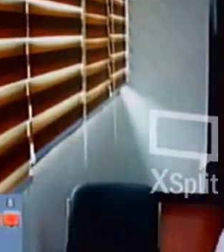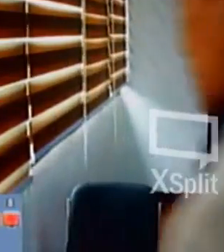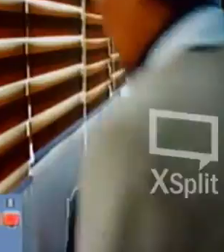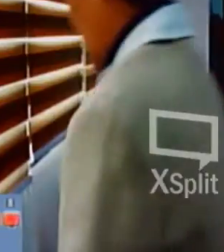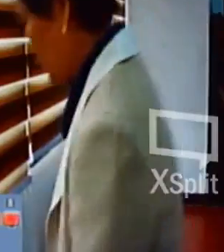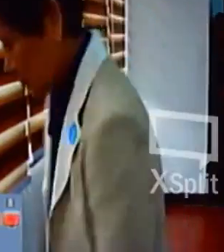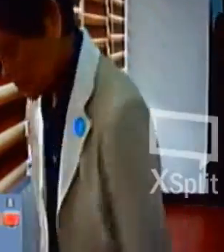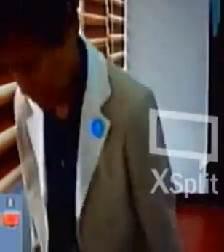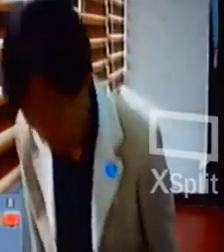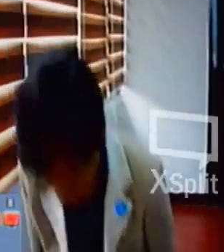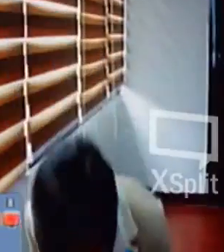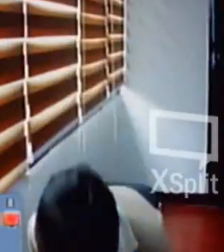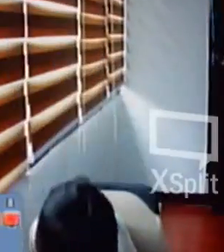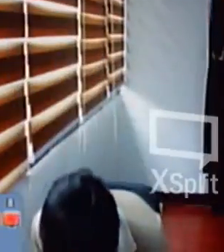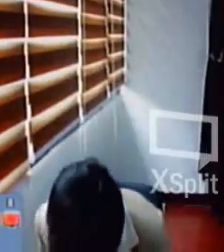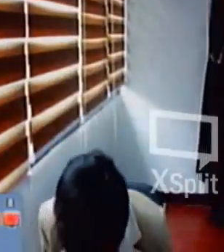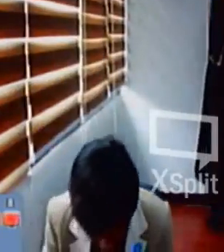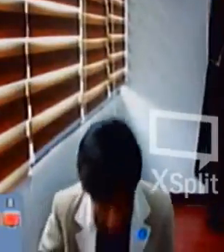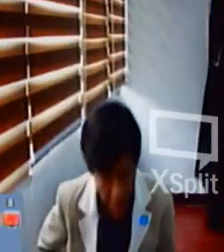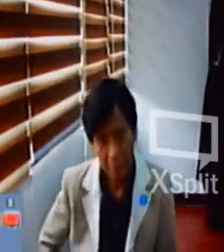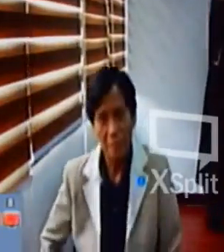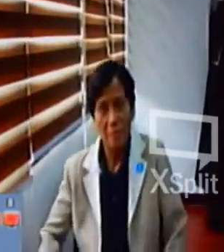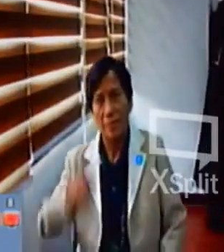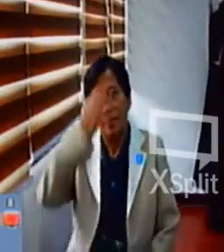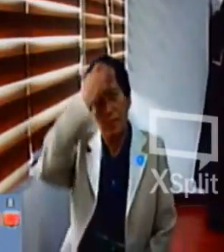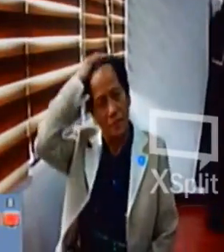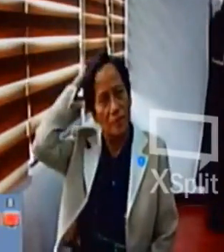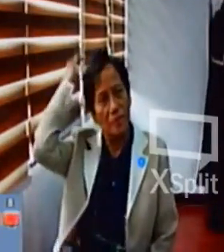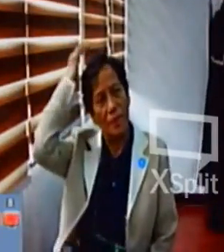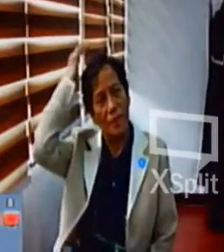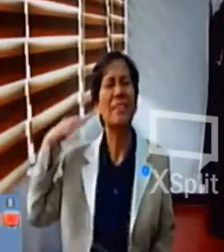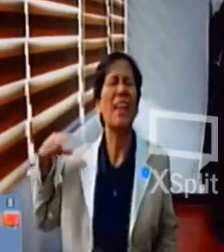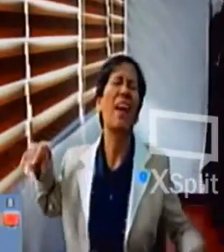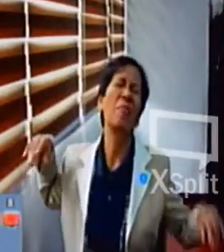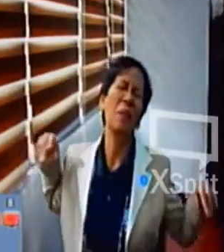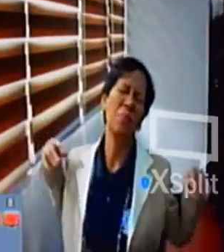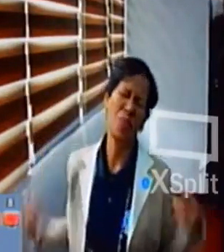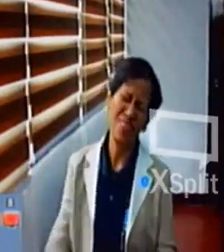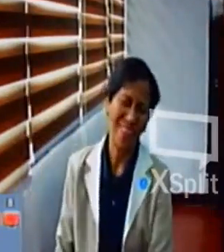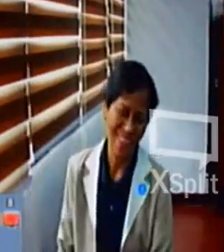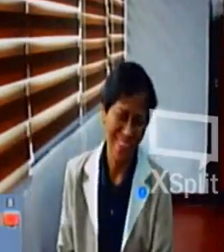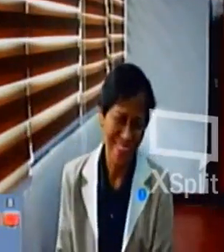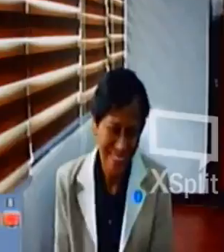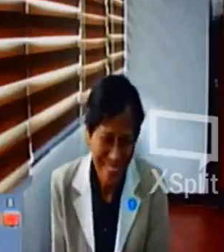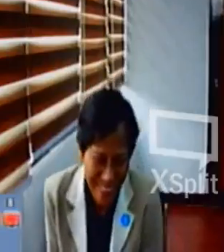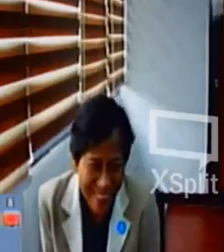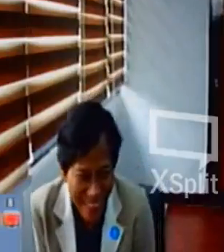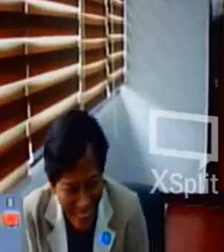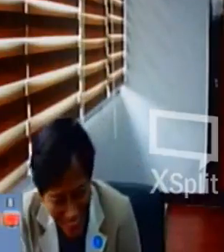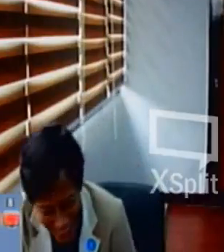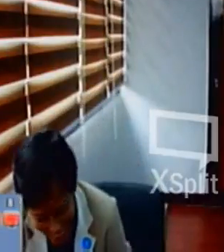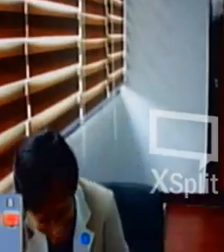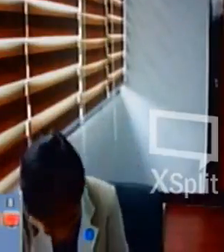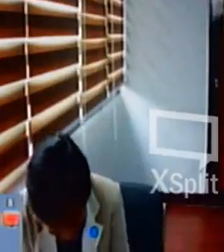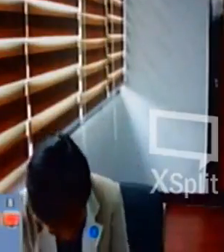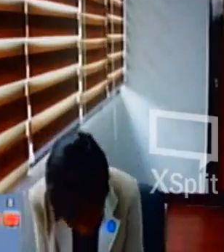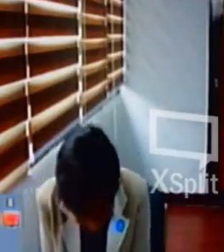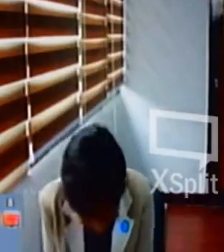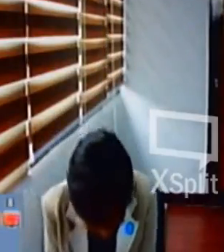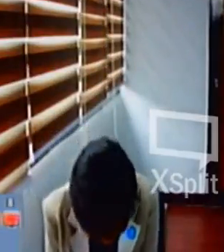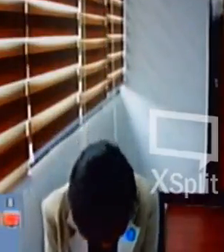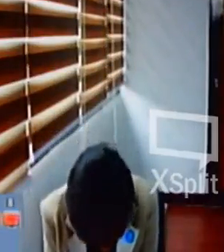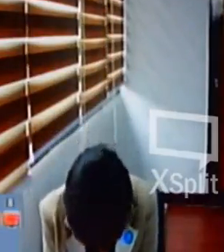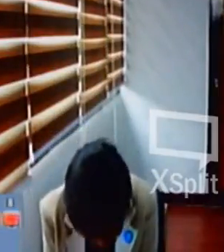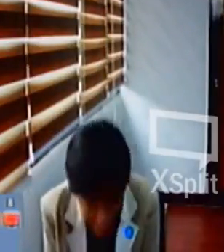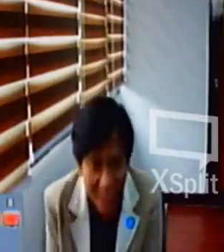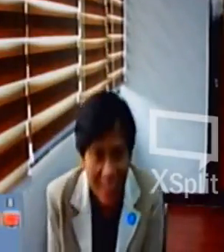Serrano. Is our next... can we have a 5-minute break for everybody before we proceed to the next and last witness?